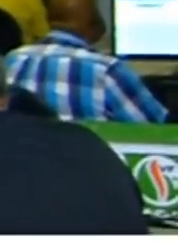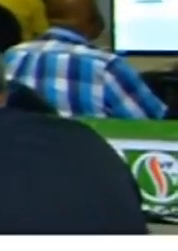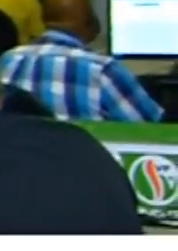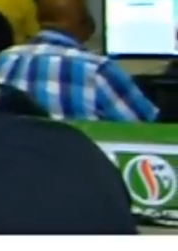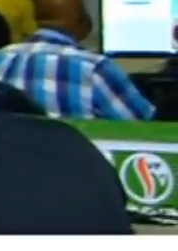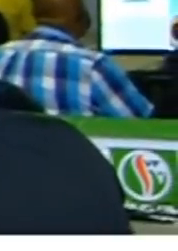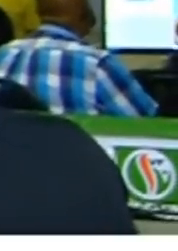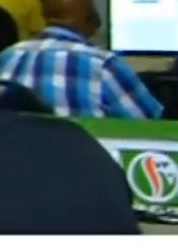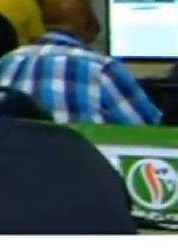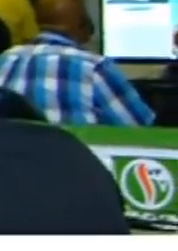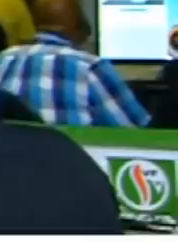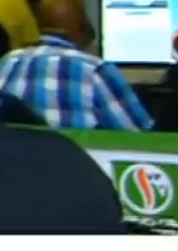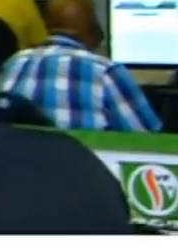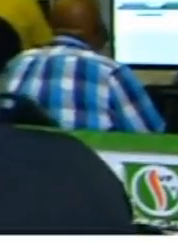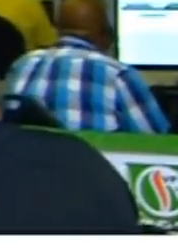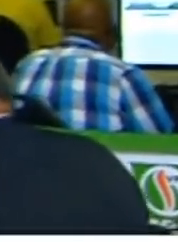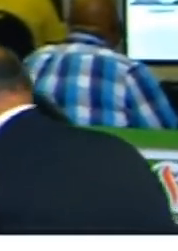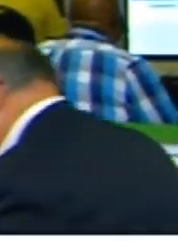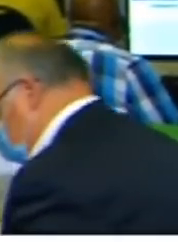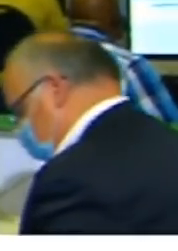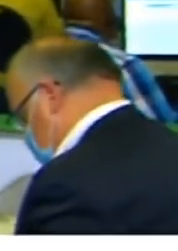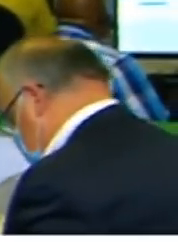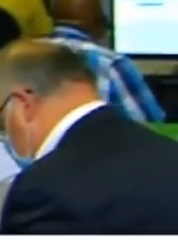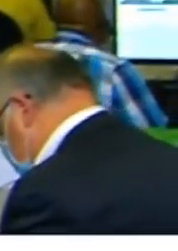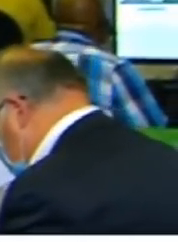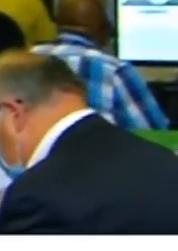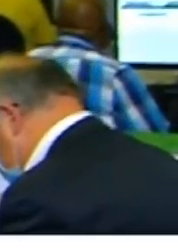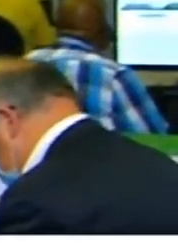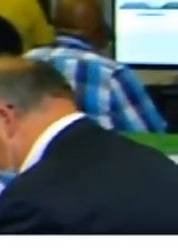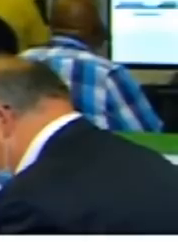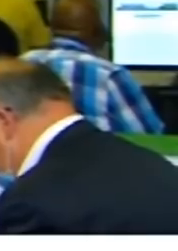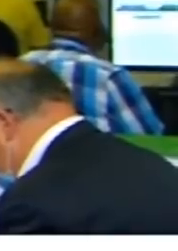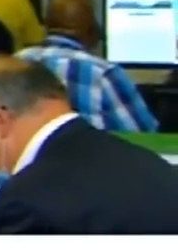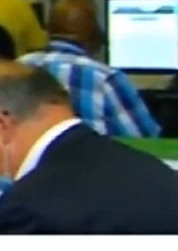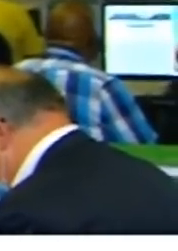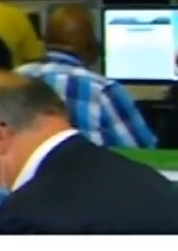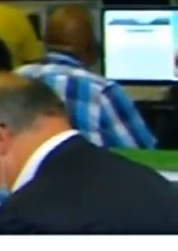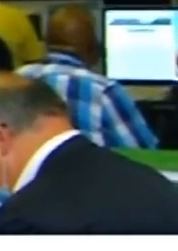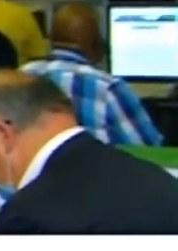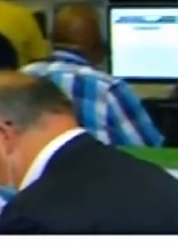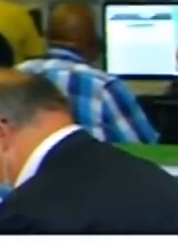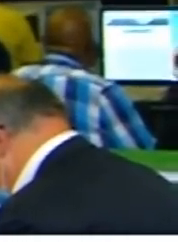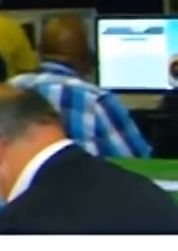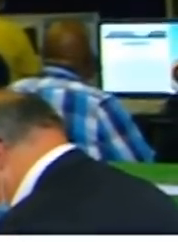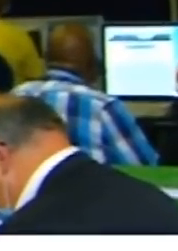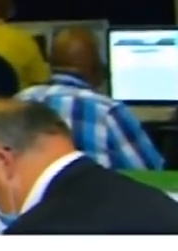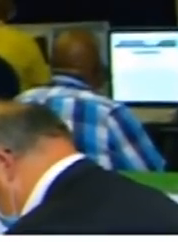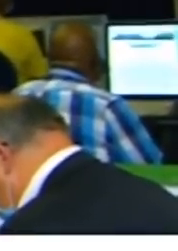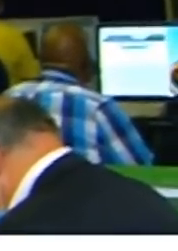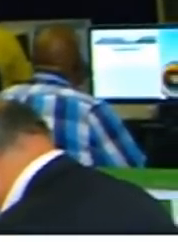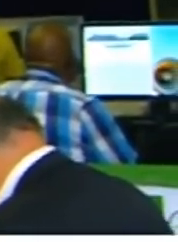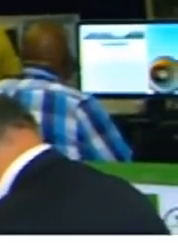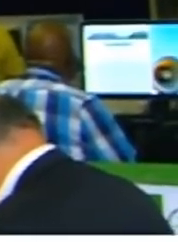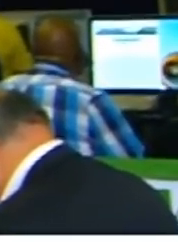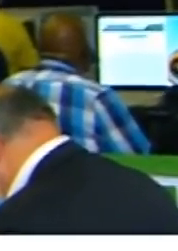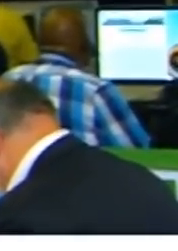important. That's why the ANC has not closed the door to anybody. I hear the other parties are saying, well, we don't want the ANC,